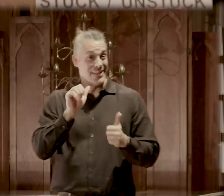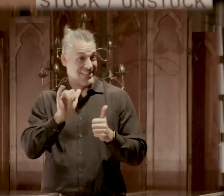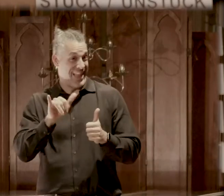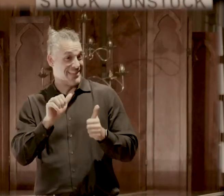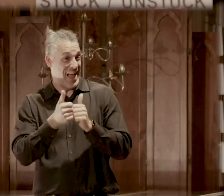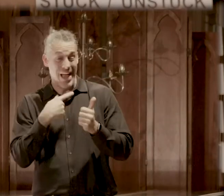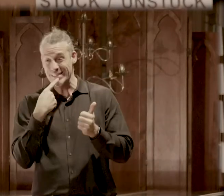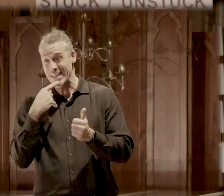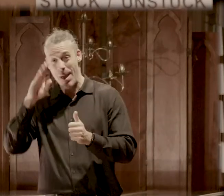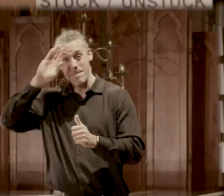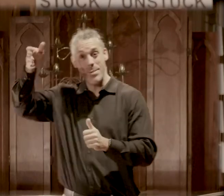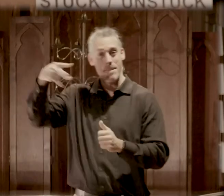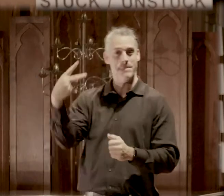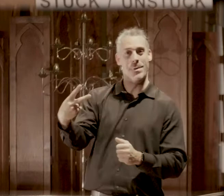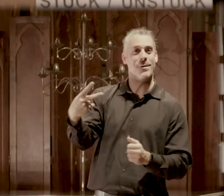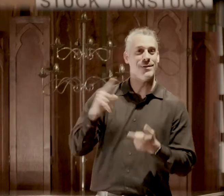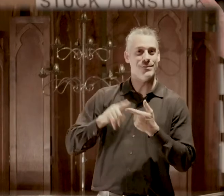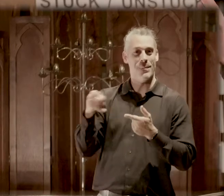which was my way of being like, "See you later, dude."